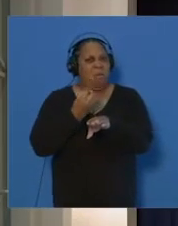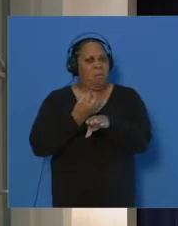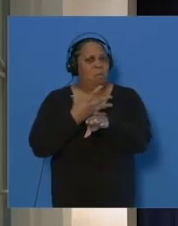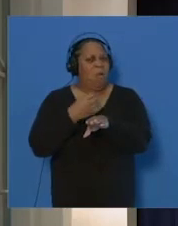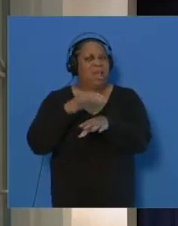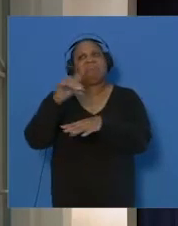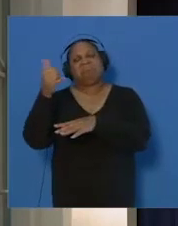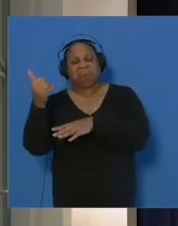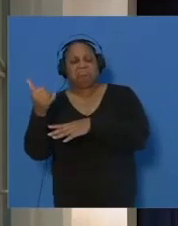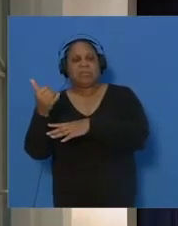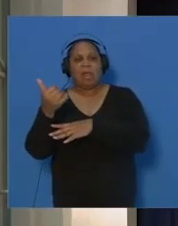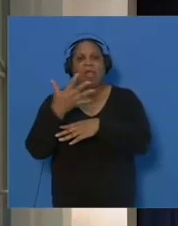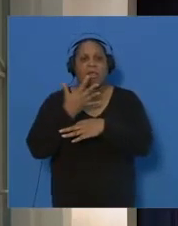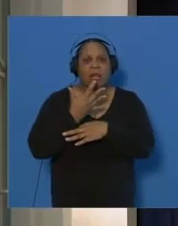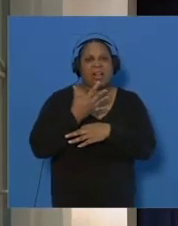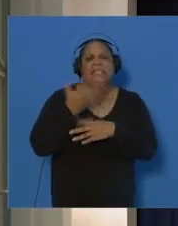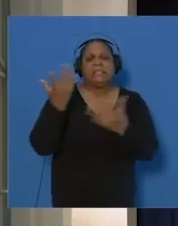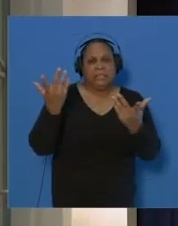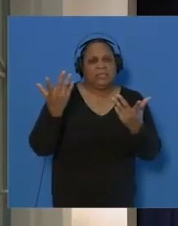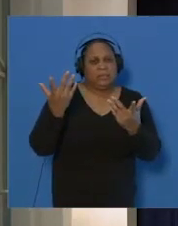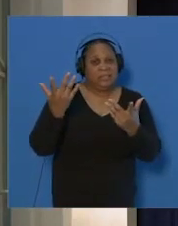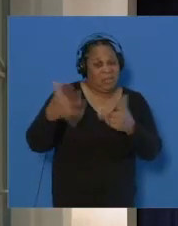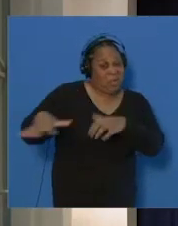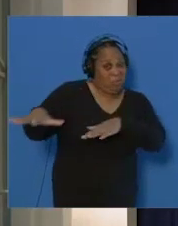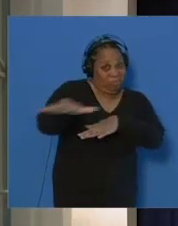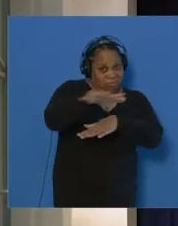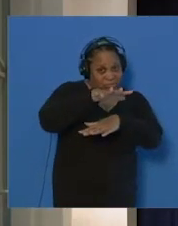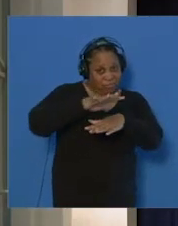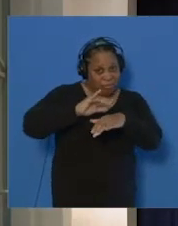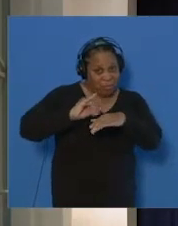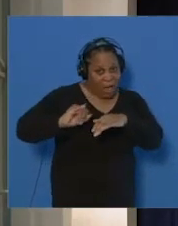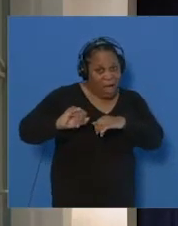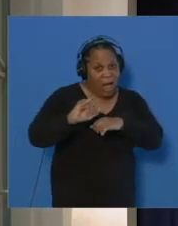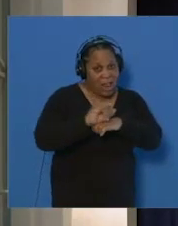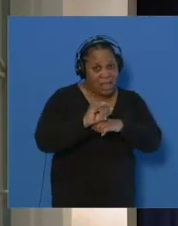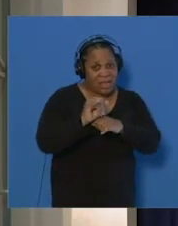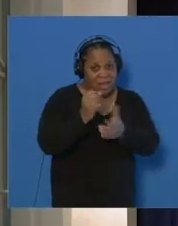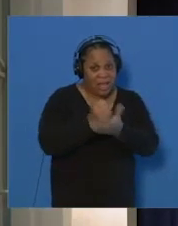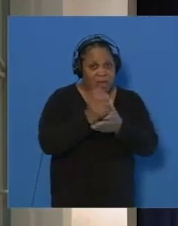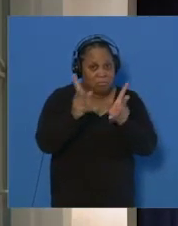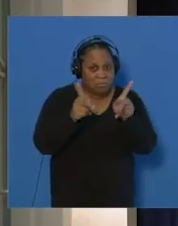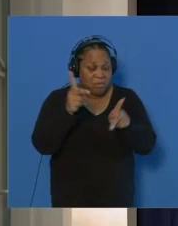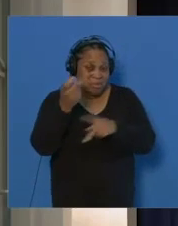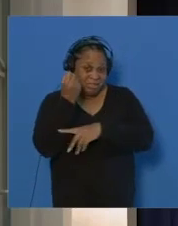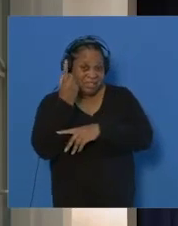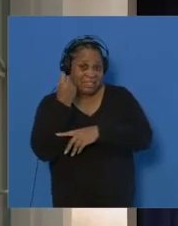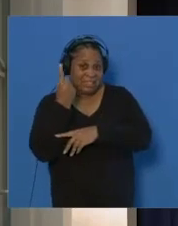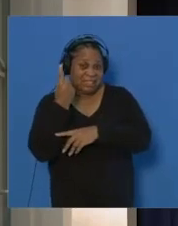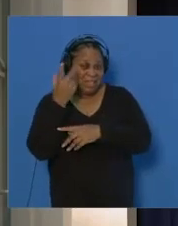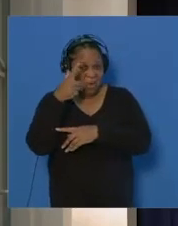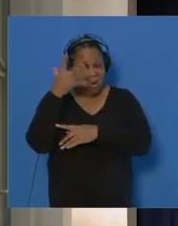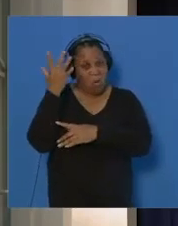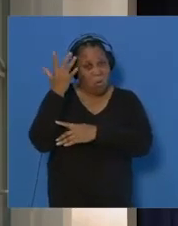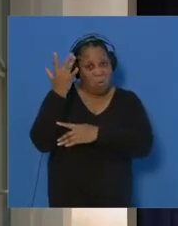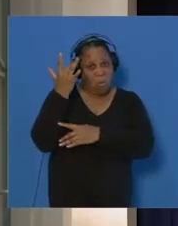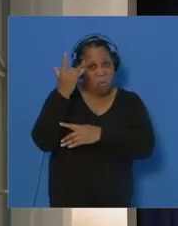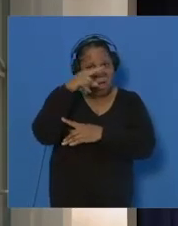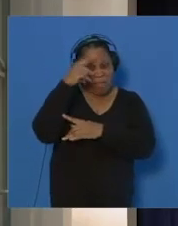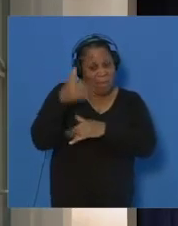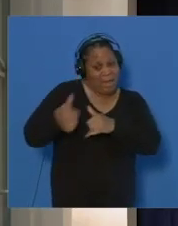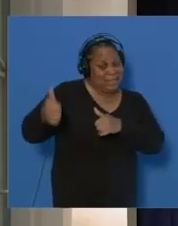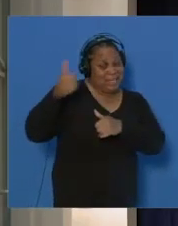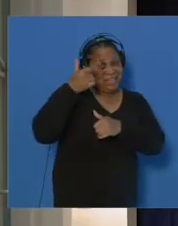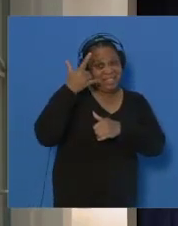you possibly say the entire island-wide demographic, as that could help people understand why maybe the black population is so much higher, because